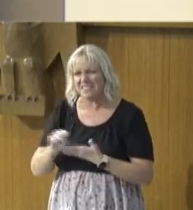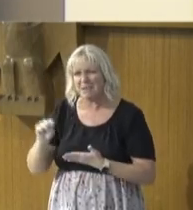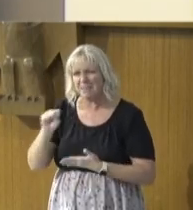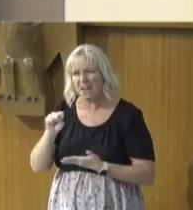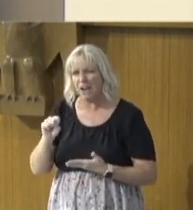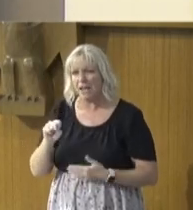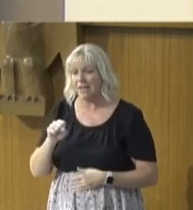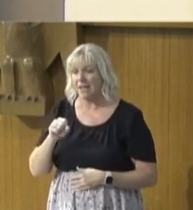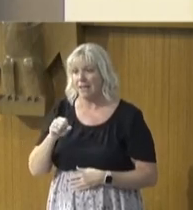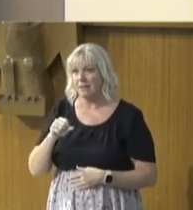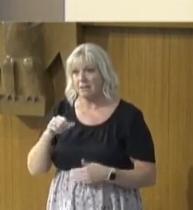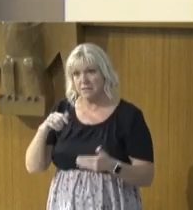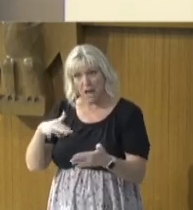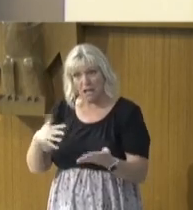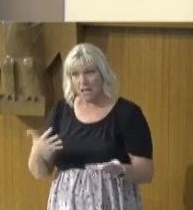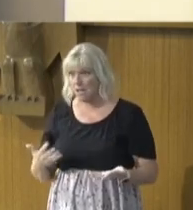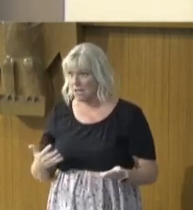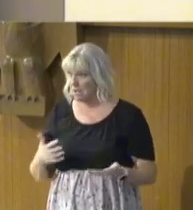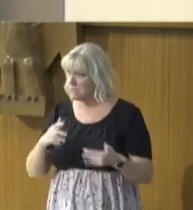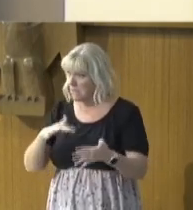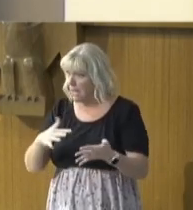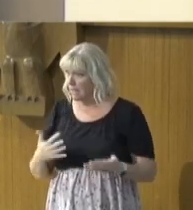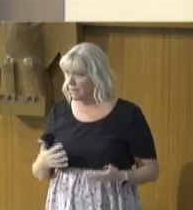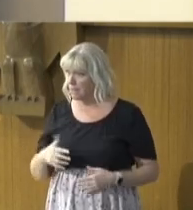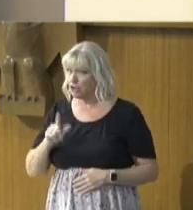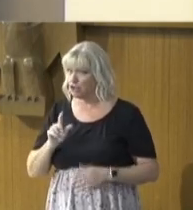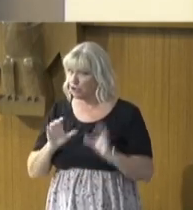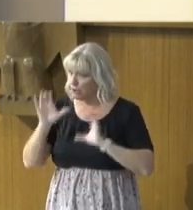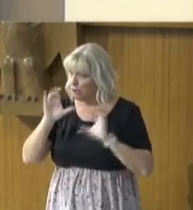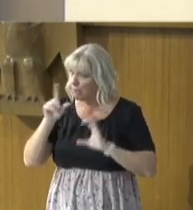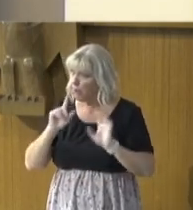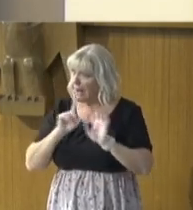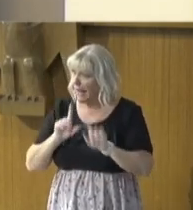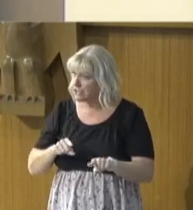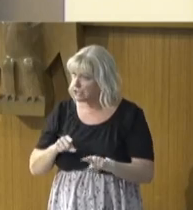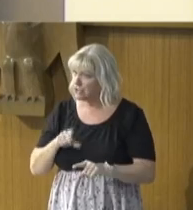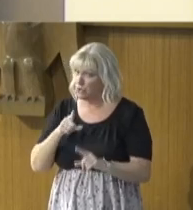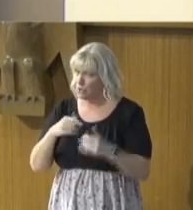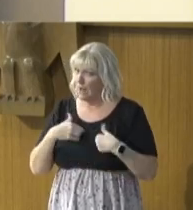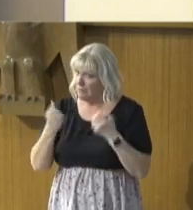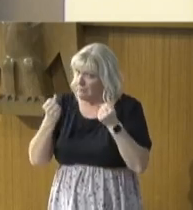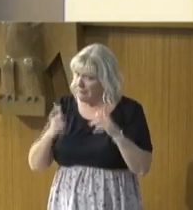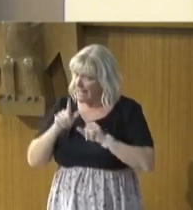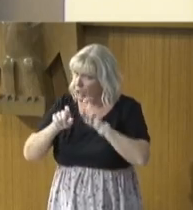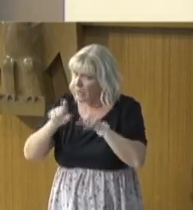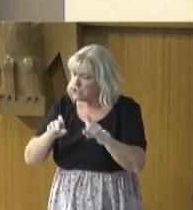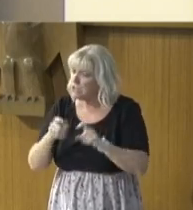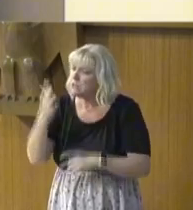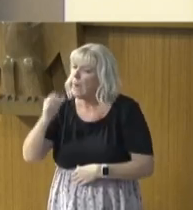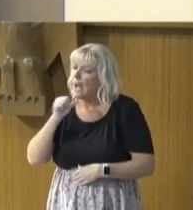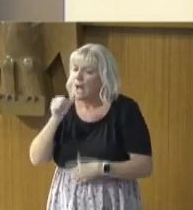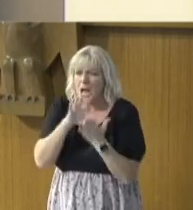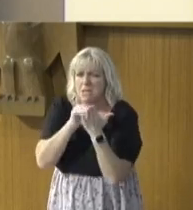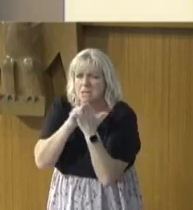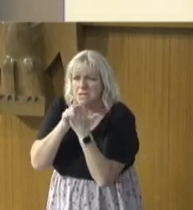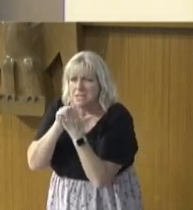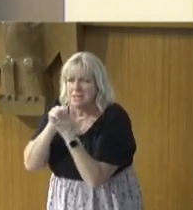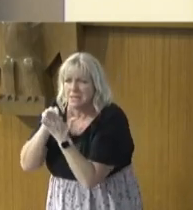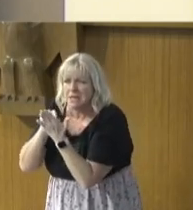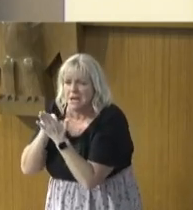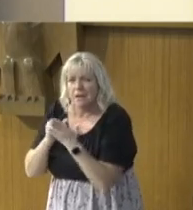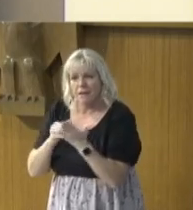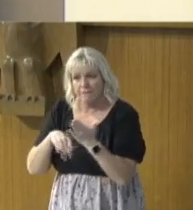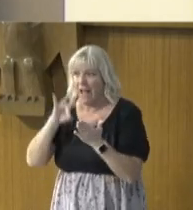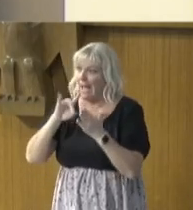And he said, well, study. I think you should seek answers to all of these questions you're asking. I think you should saturate yourself in theological studies